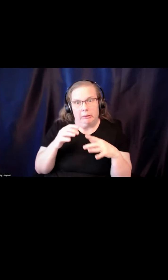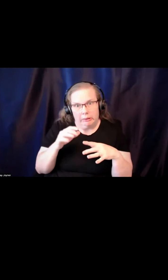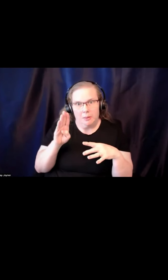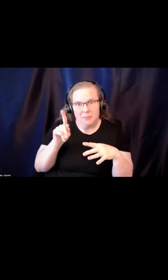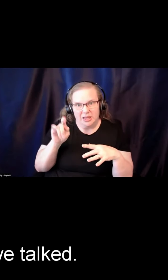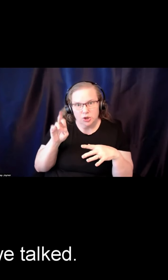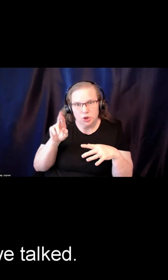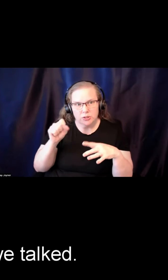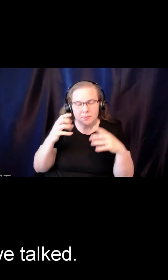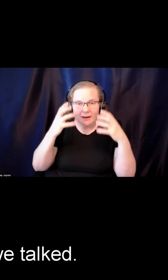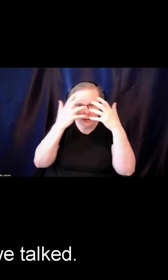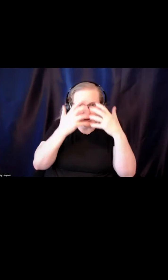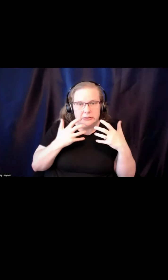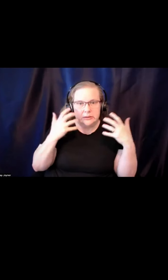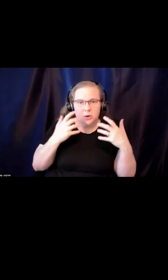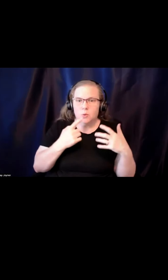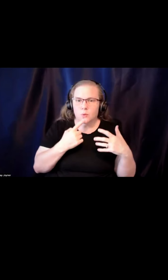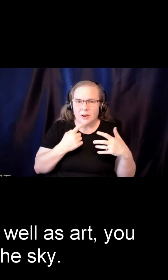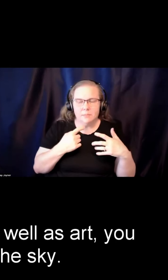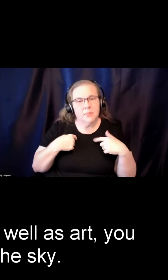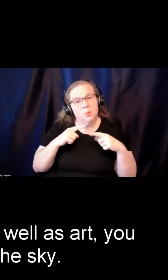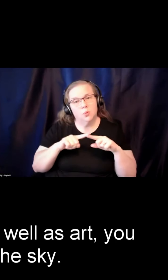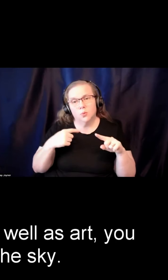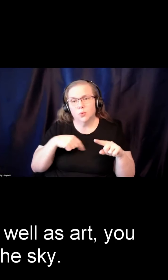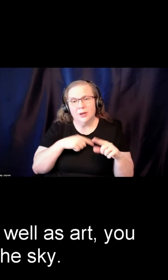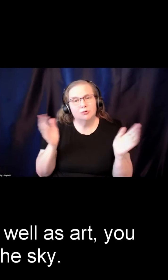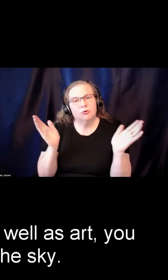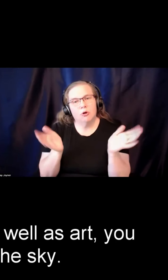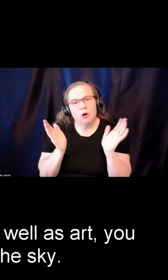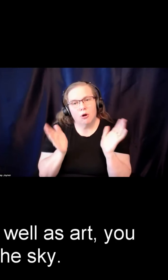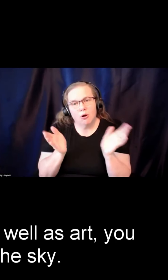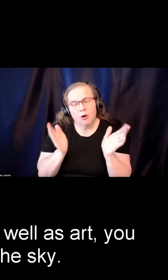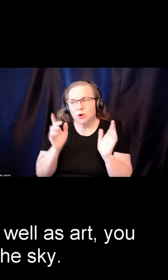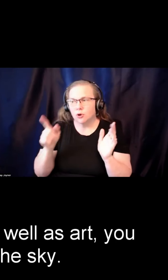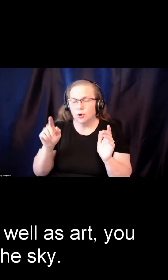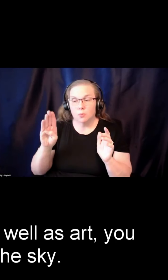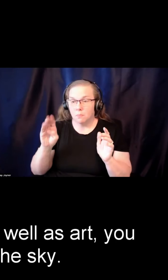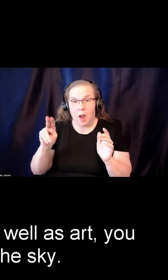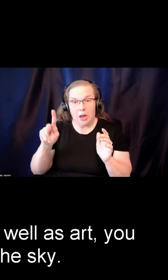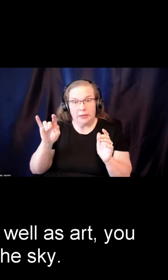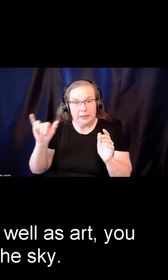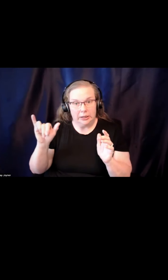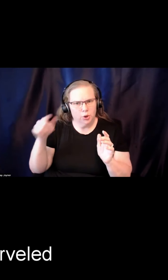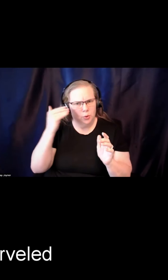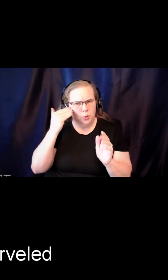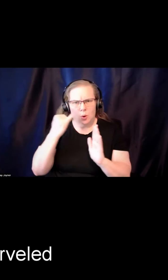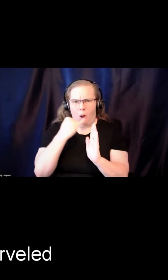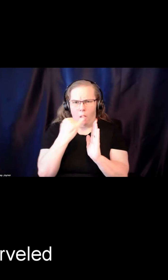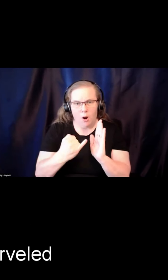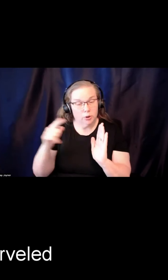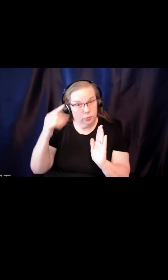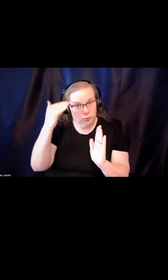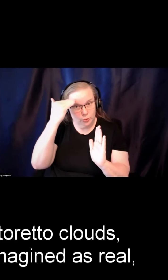yours. All the while we talked. You knew botany as well as art. You even knew the sky. When